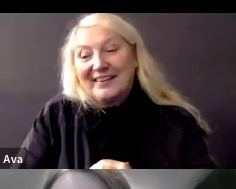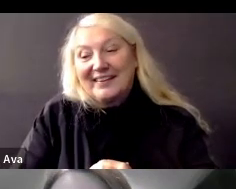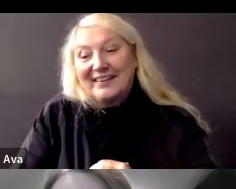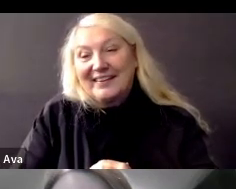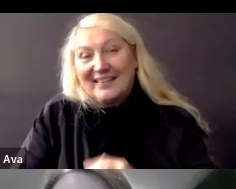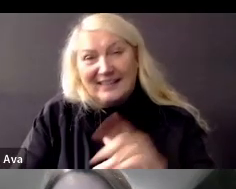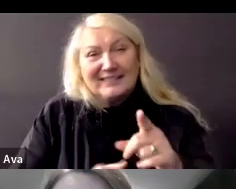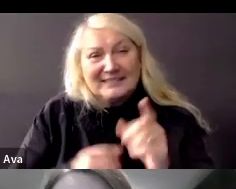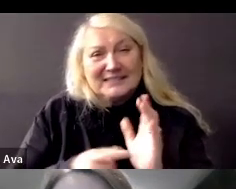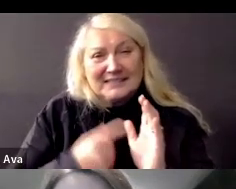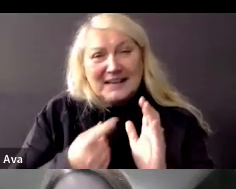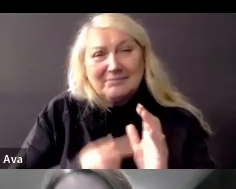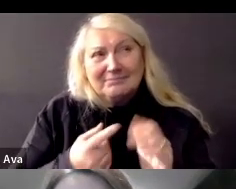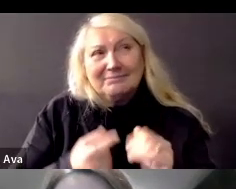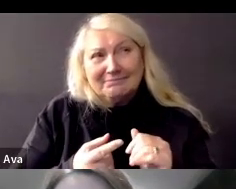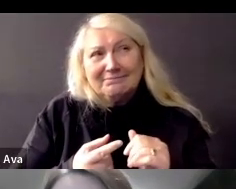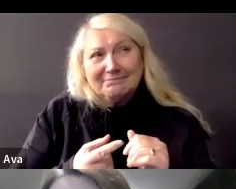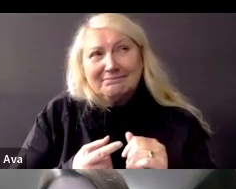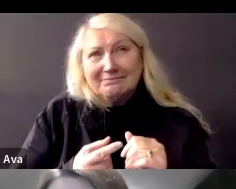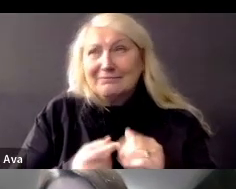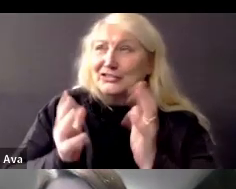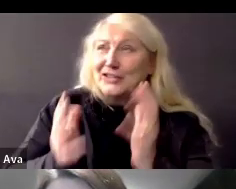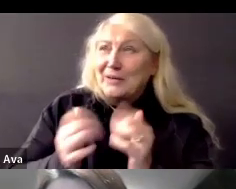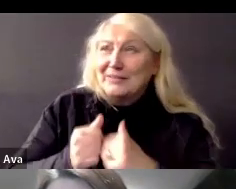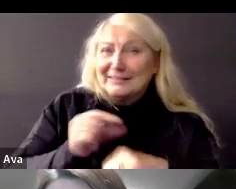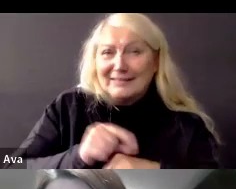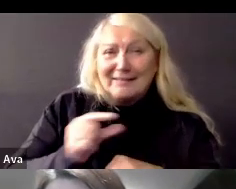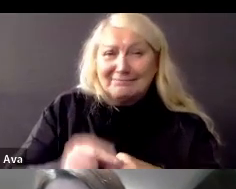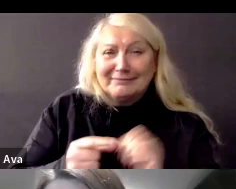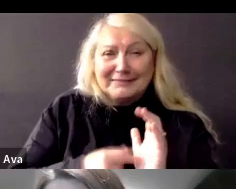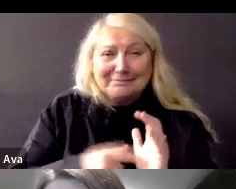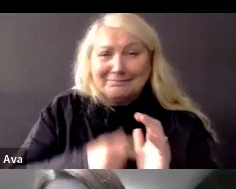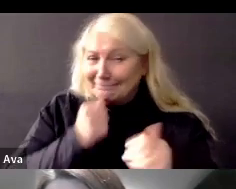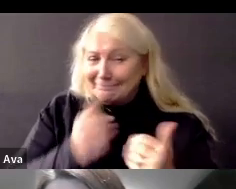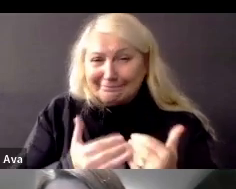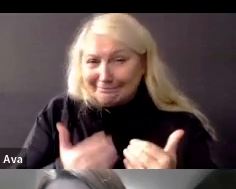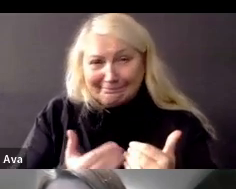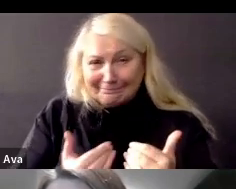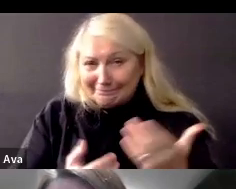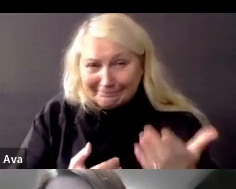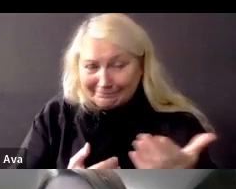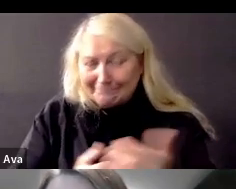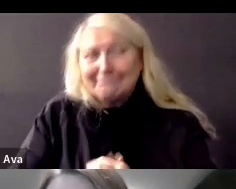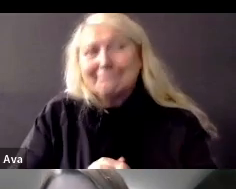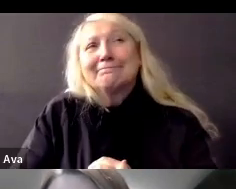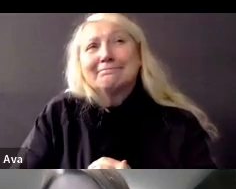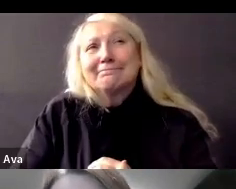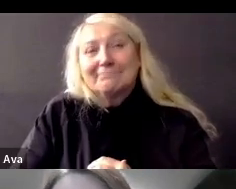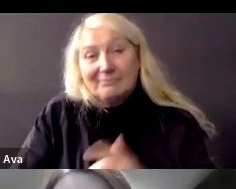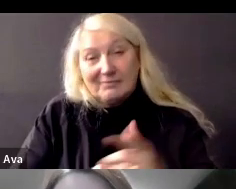to the government. We also try to get people to sign